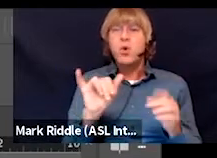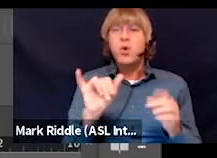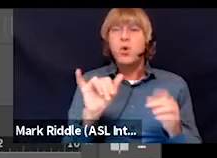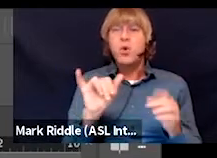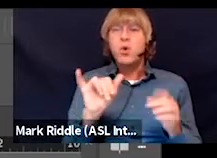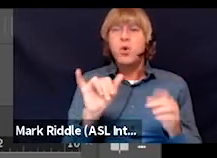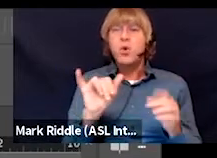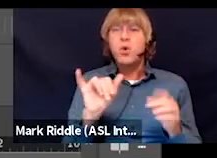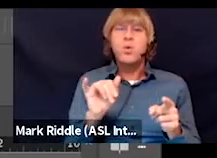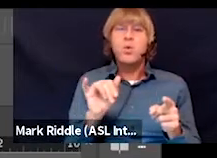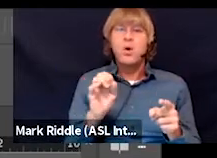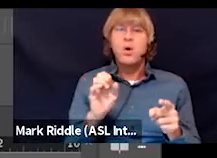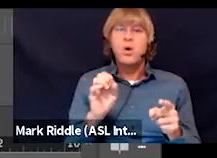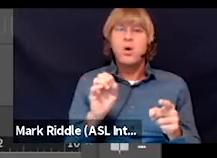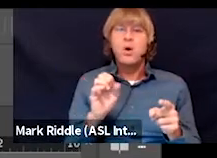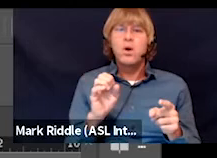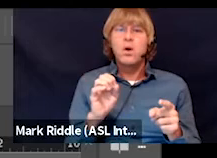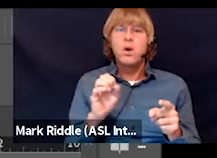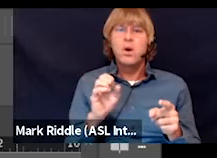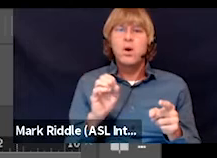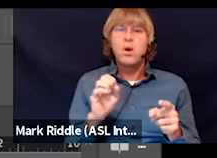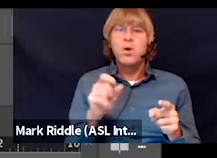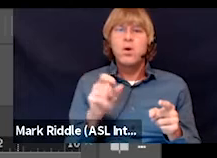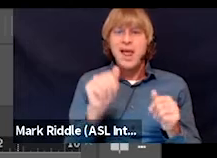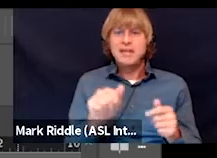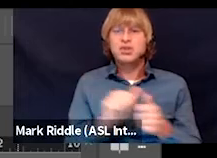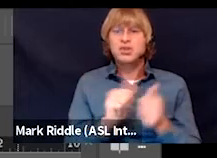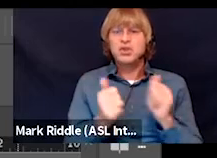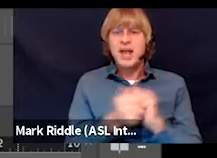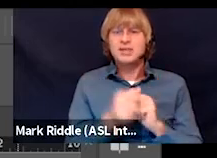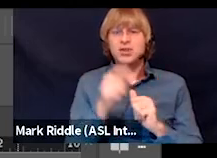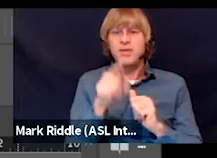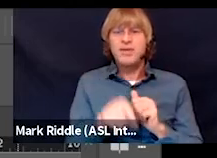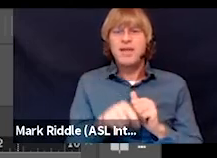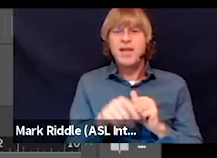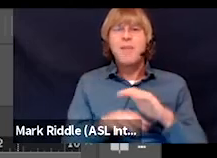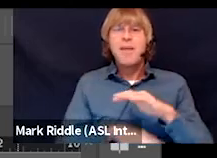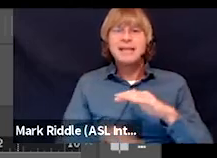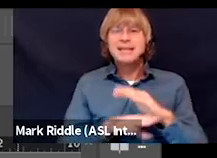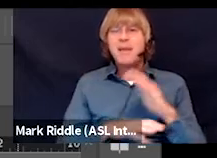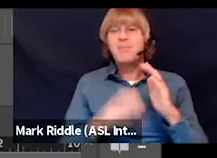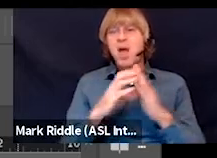you can change your basic paragraph settings